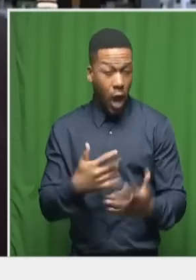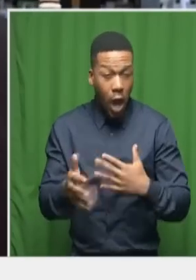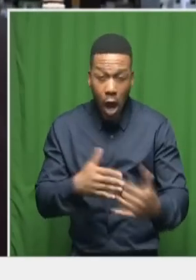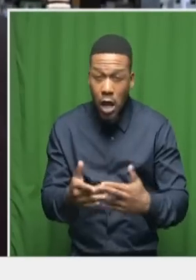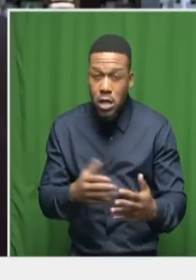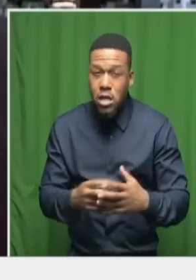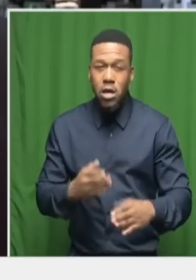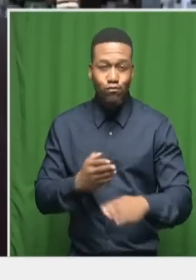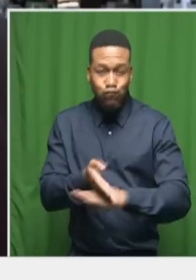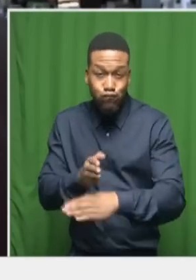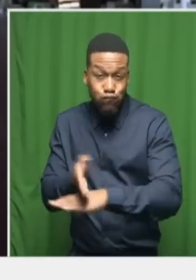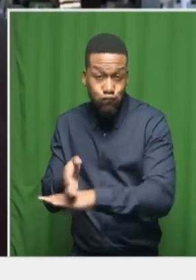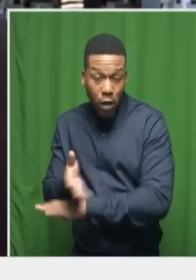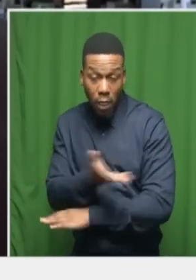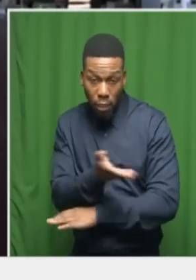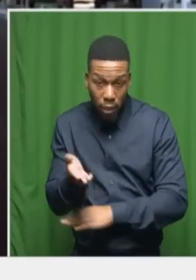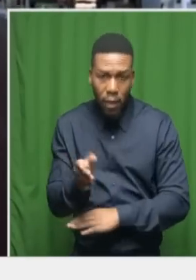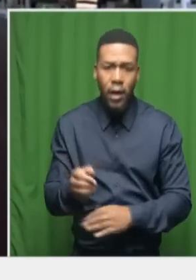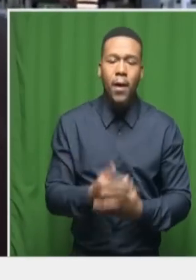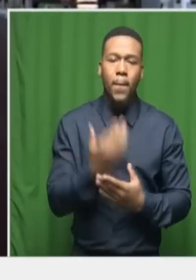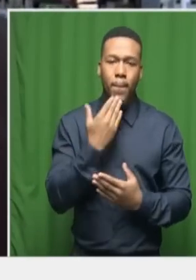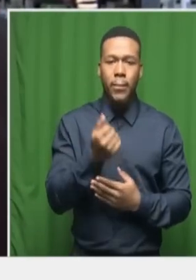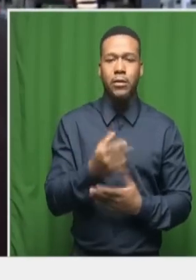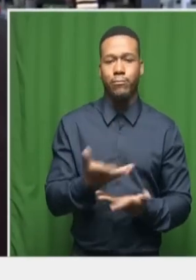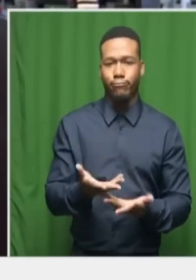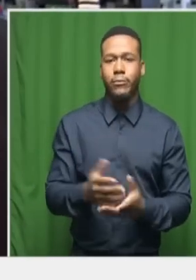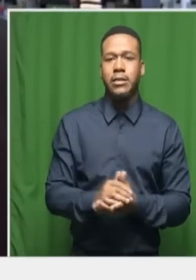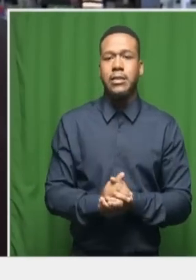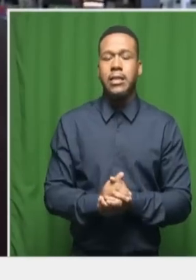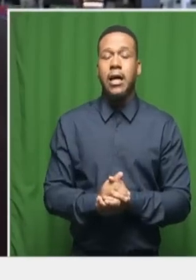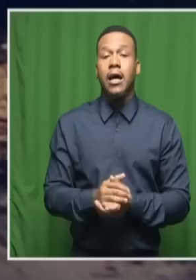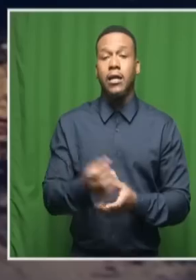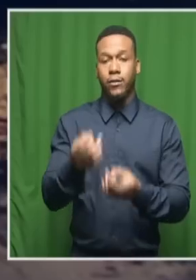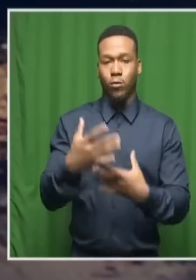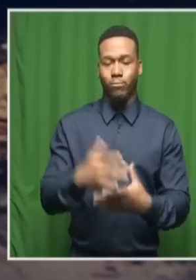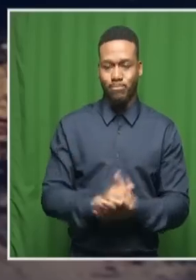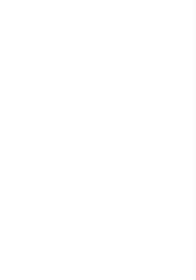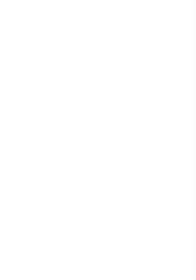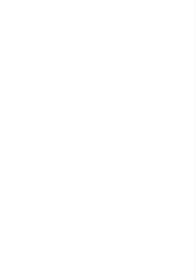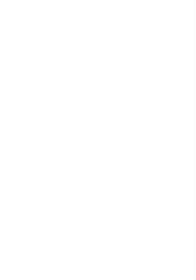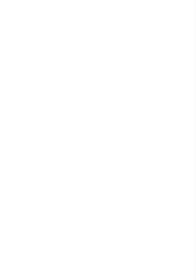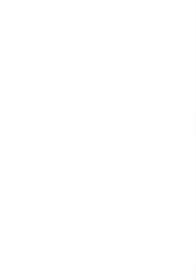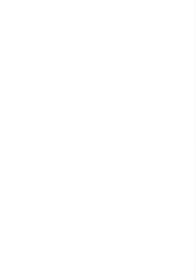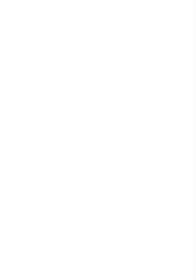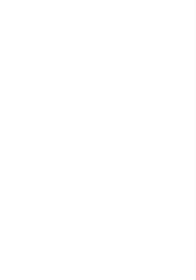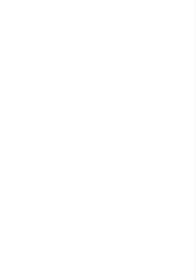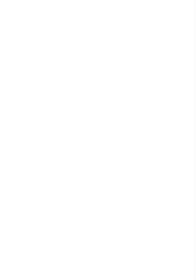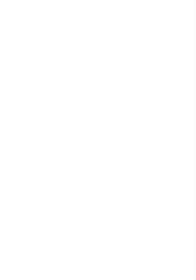disruptions that are leading into and flights out of OR Tambo International Airport.